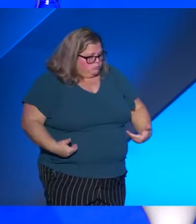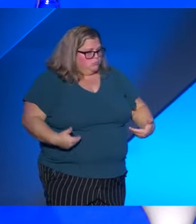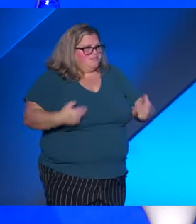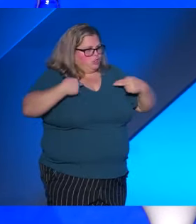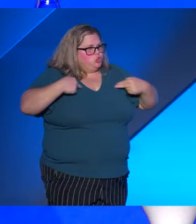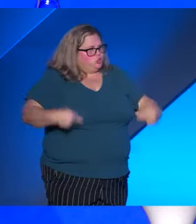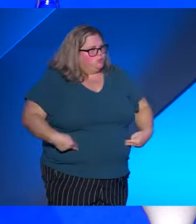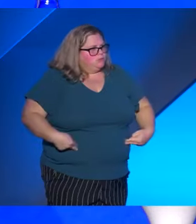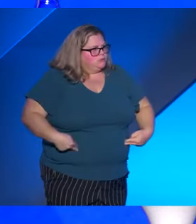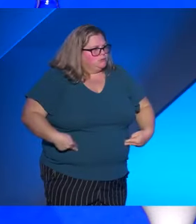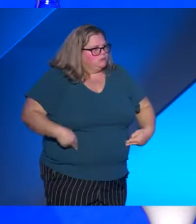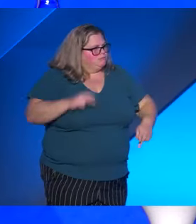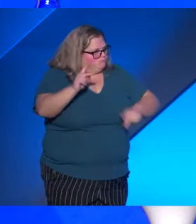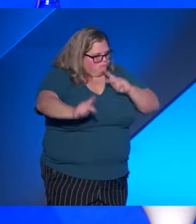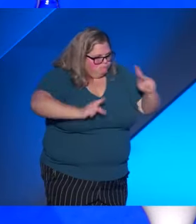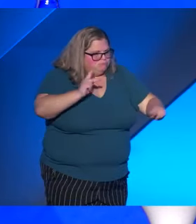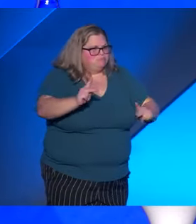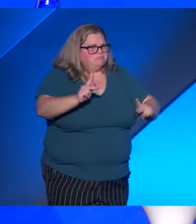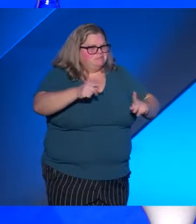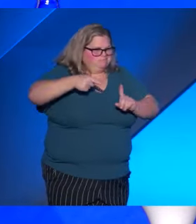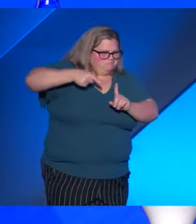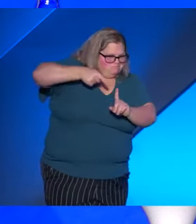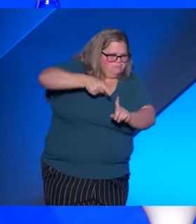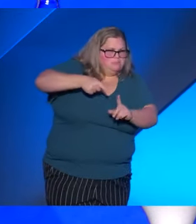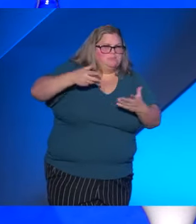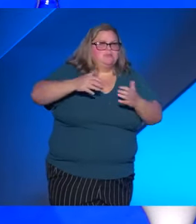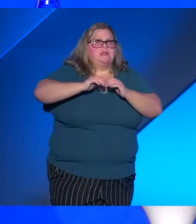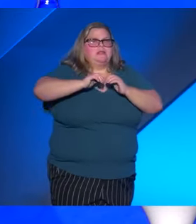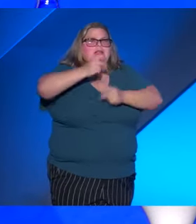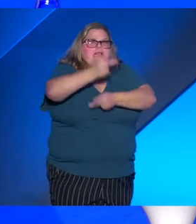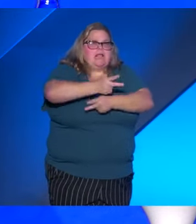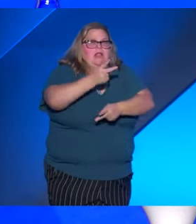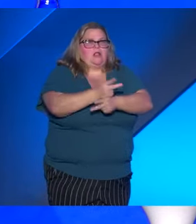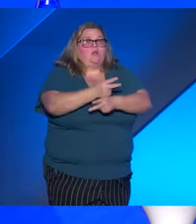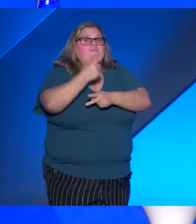humans is in fact about being cared for and